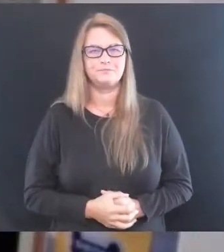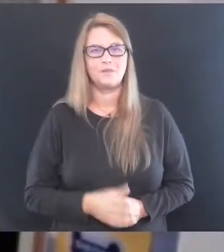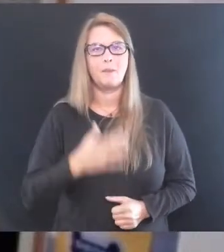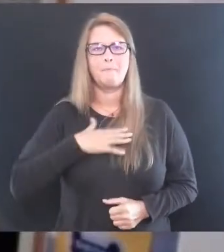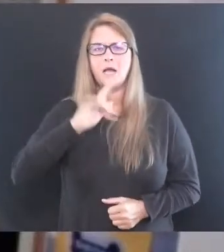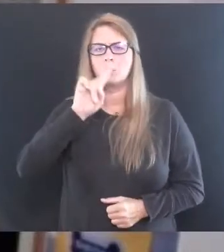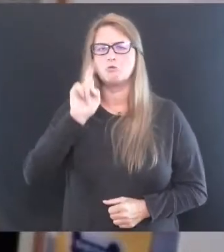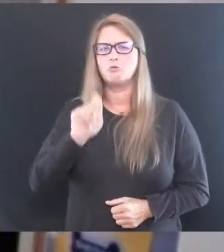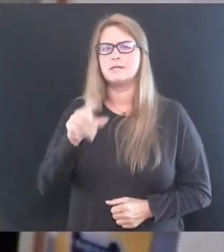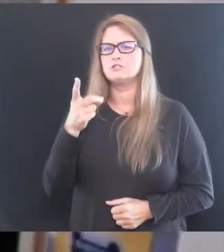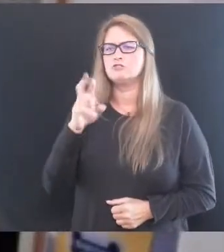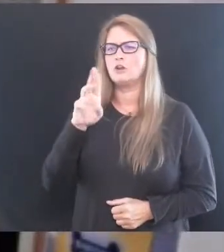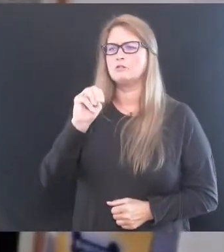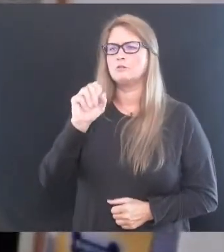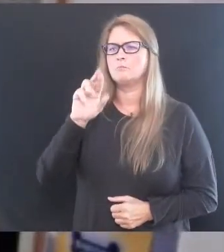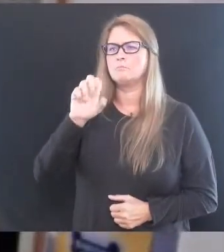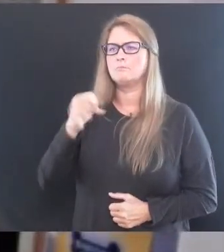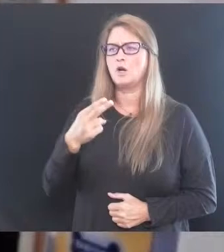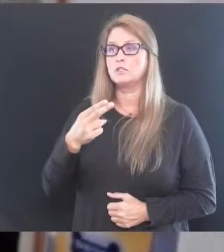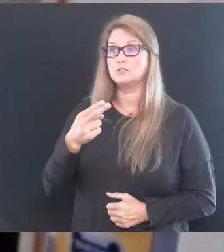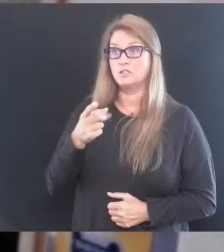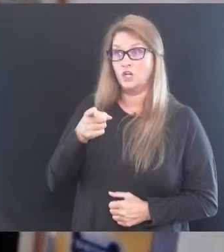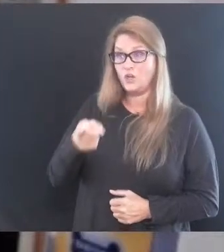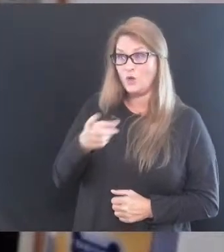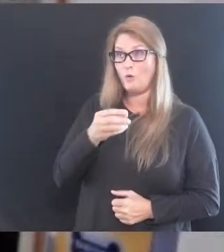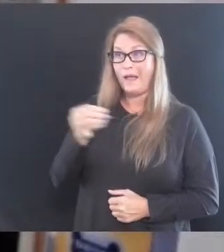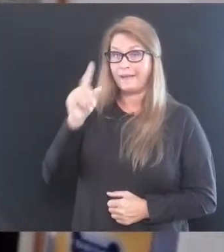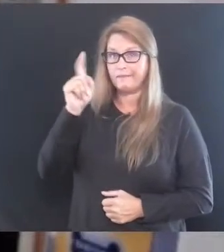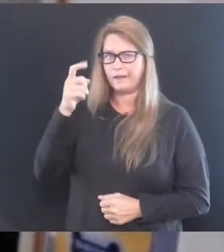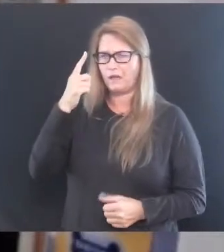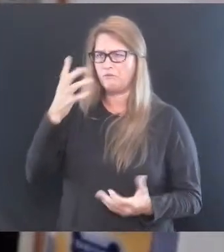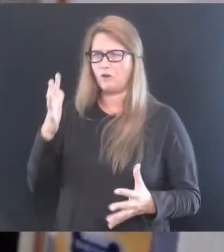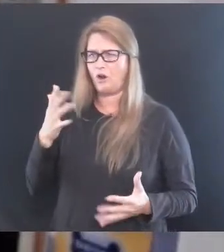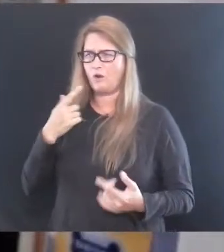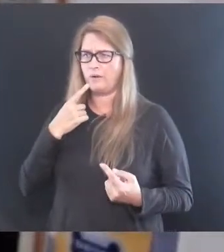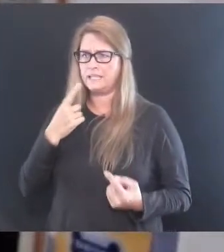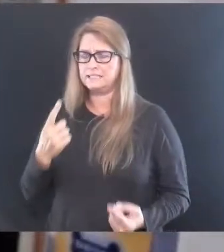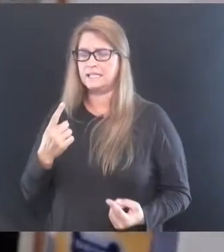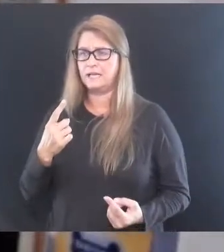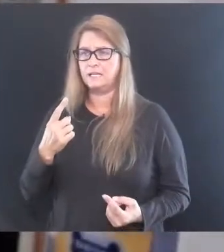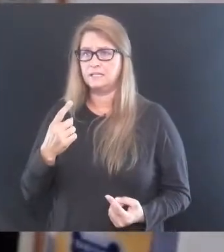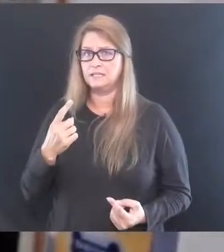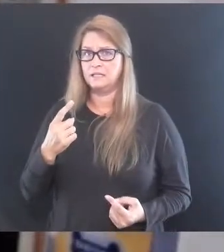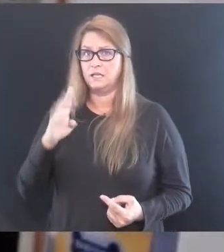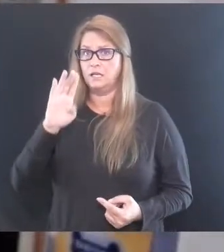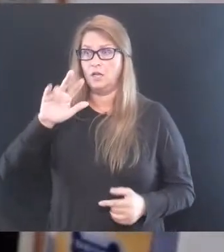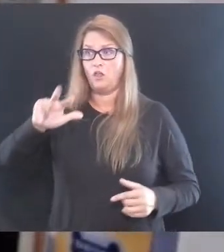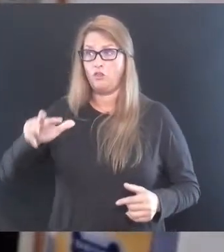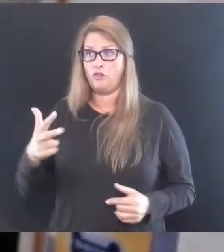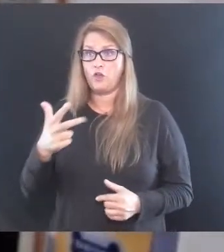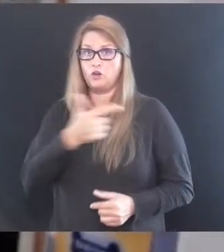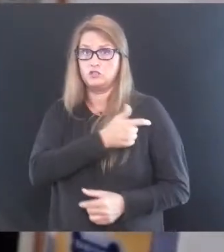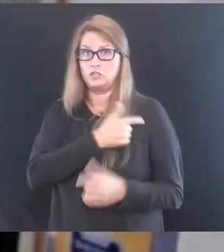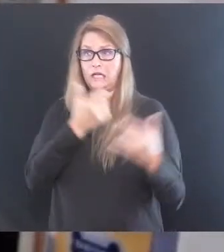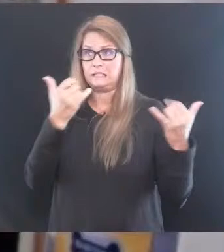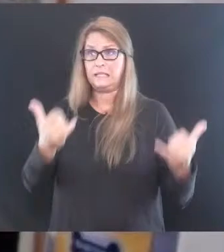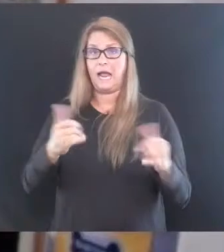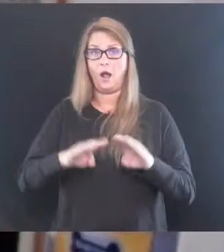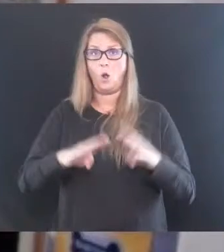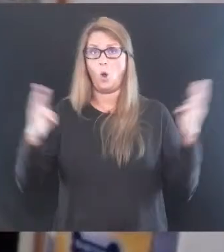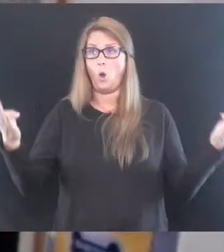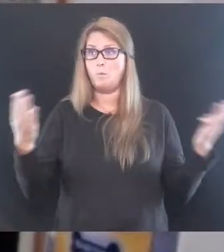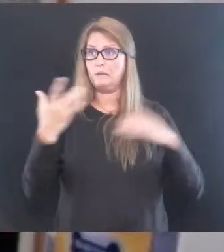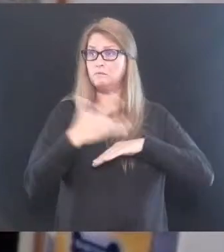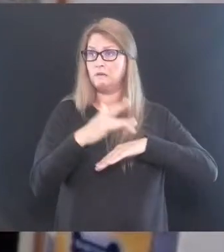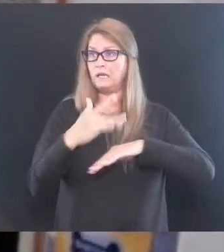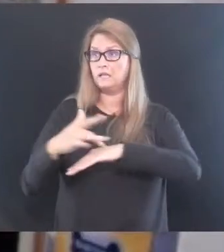Marsh. As you and the governor just mentioned, you know, the floodgates for the boosters are now open. Most people over